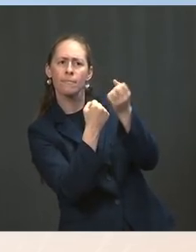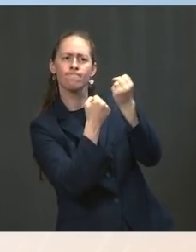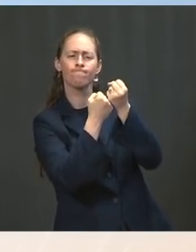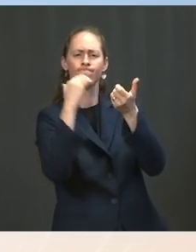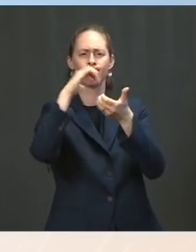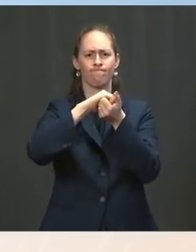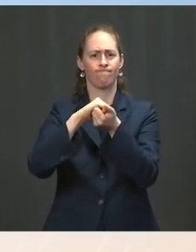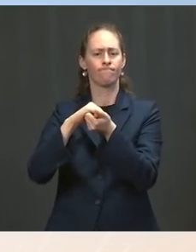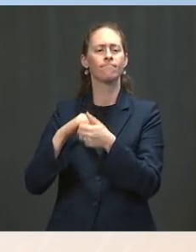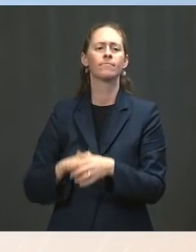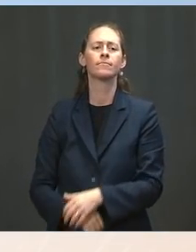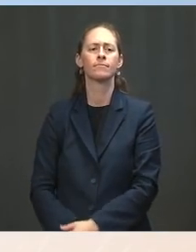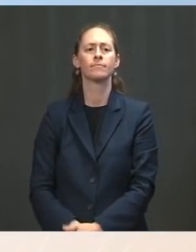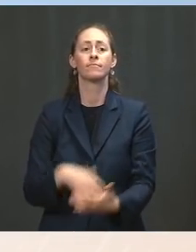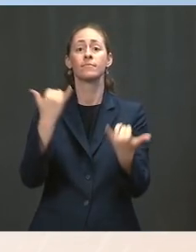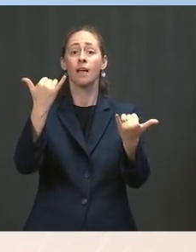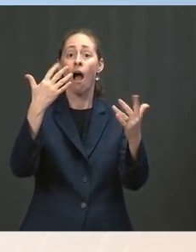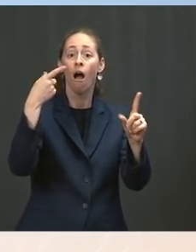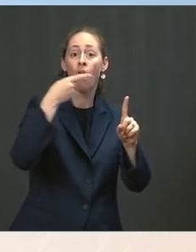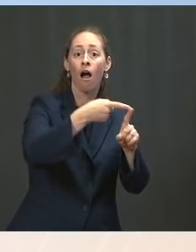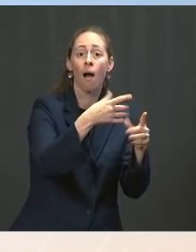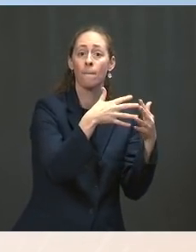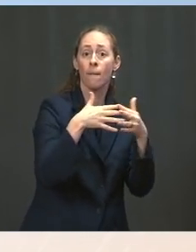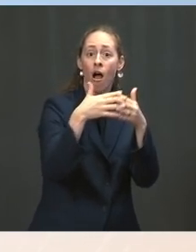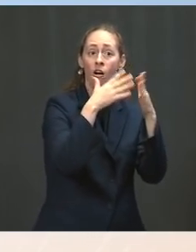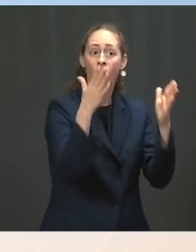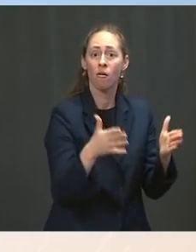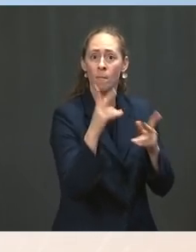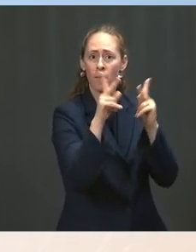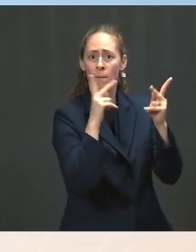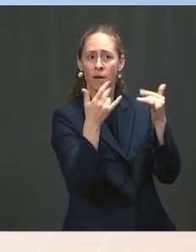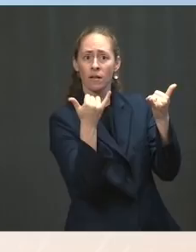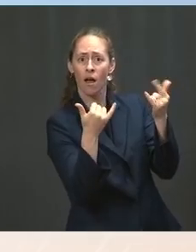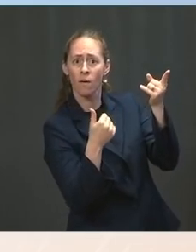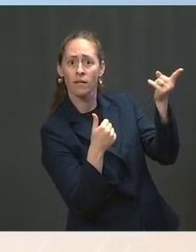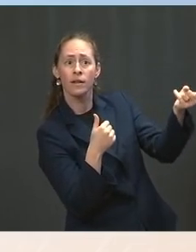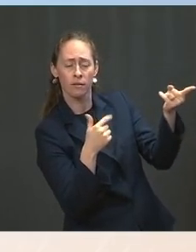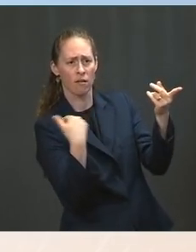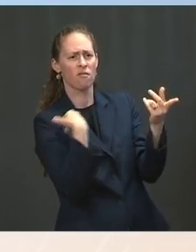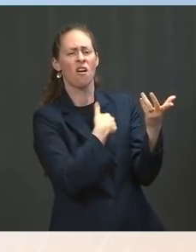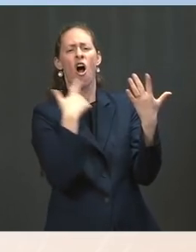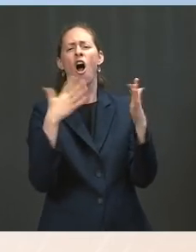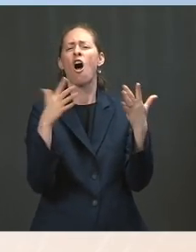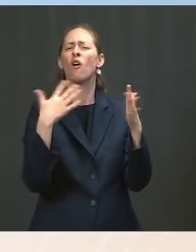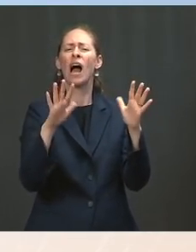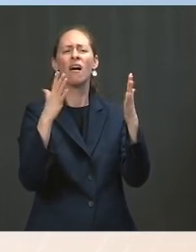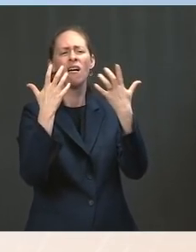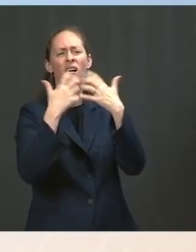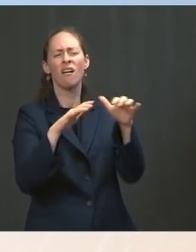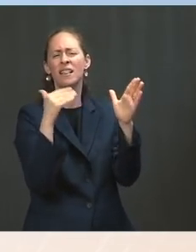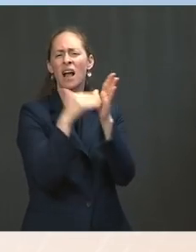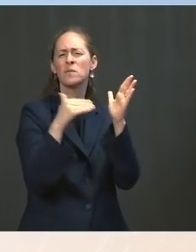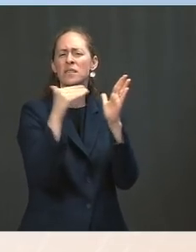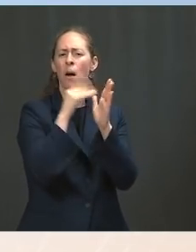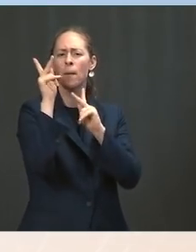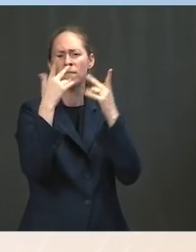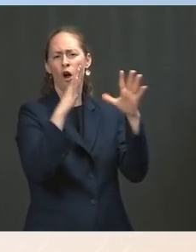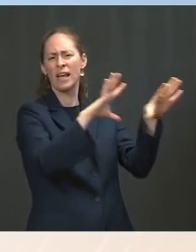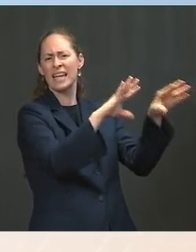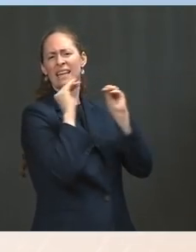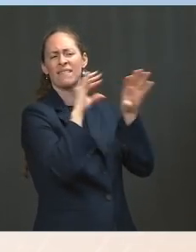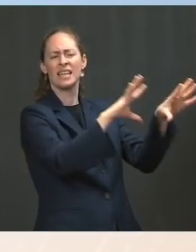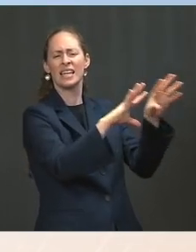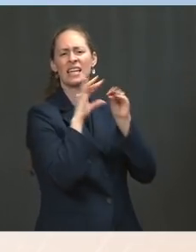thousands of Americans leave Kabul already. We've contacted Americans still in Afghanistan by email, by phone, by text, to give